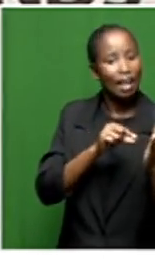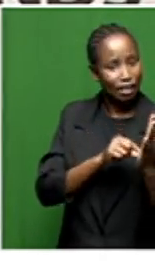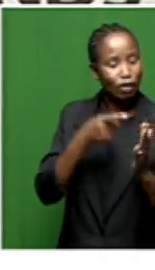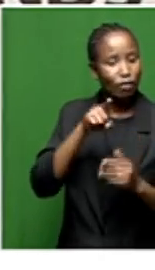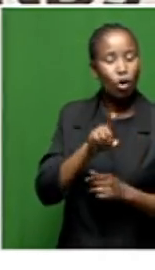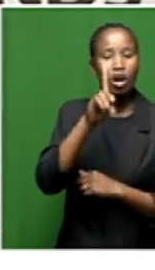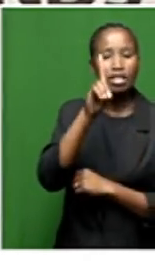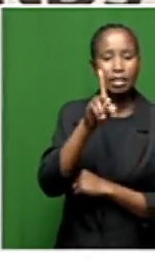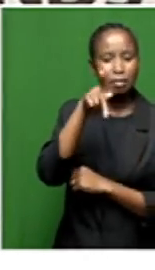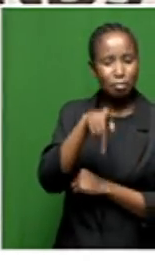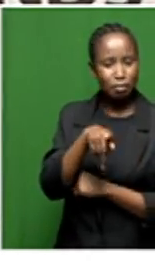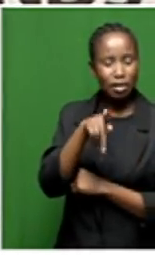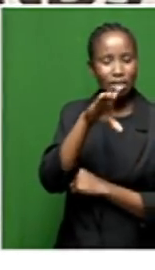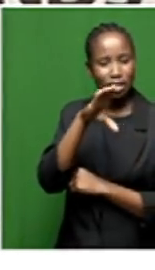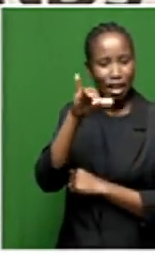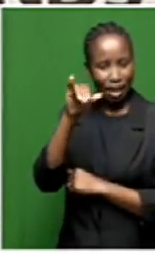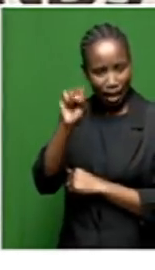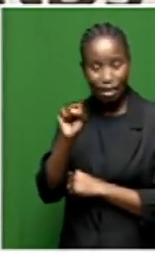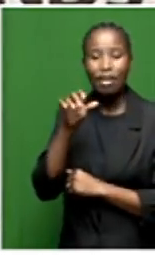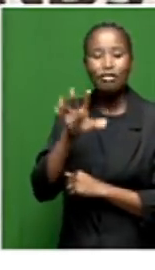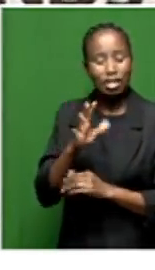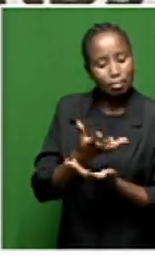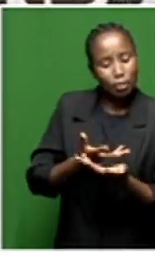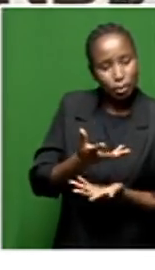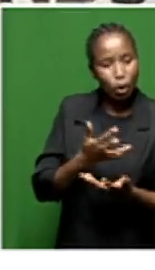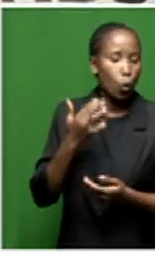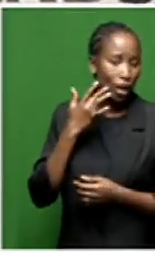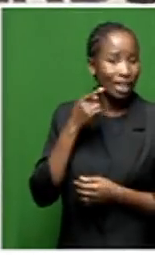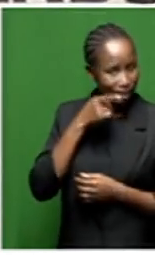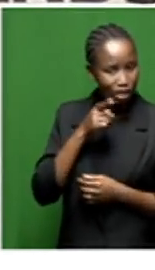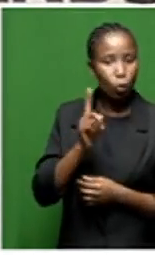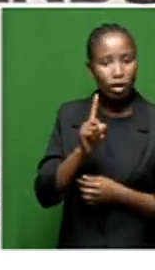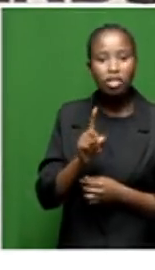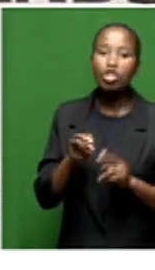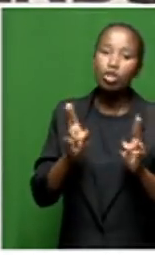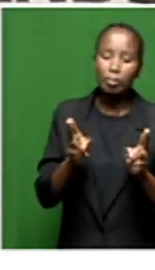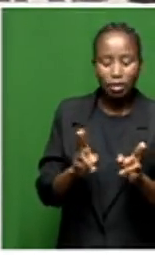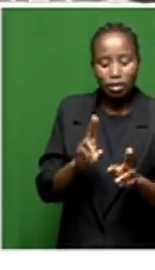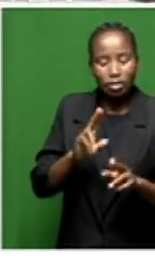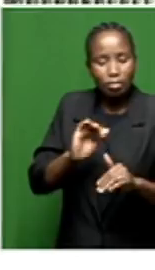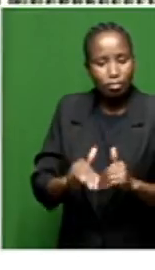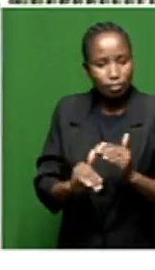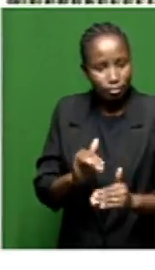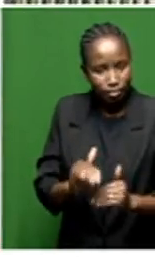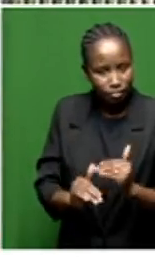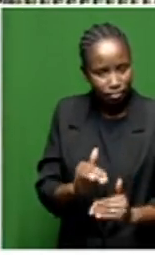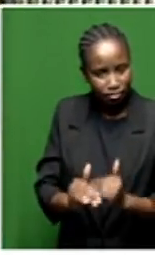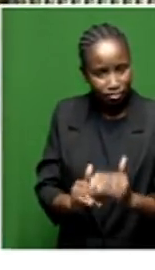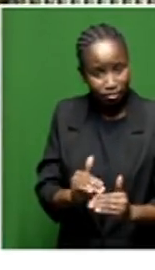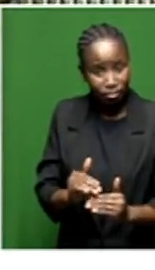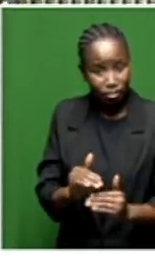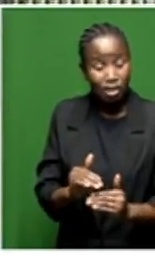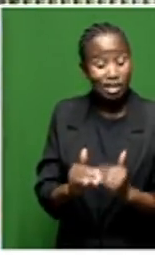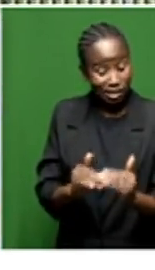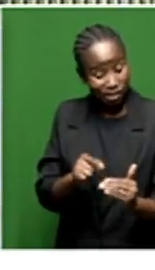shall have engaged. That is the normal procedure that a suspected person needs to